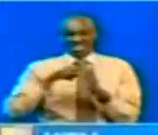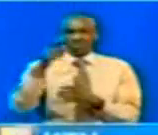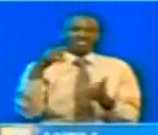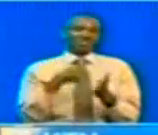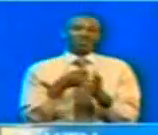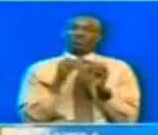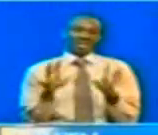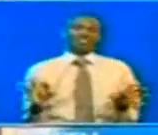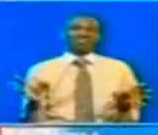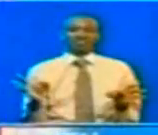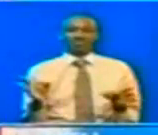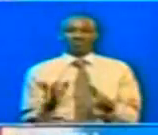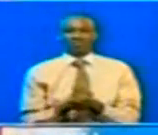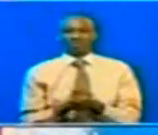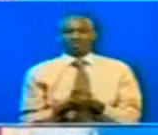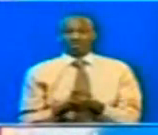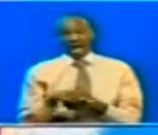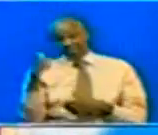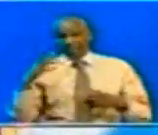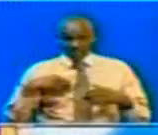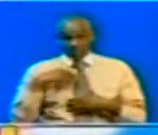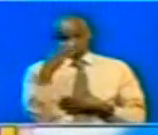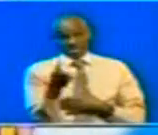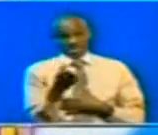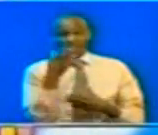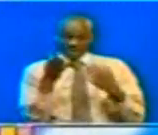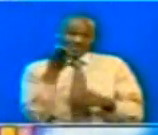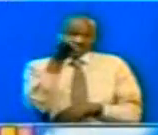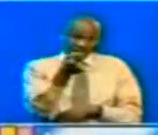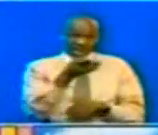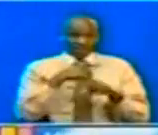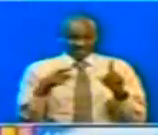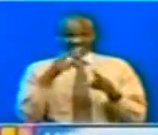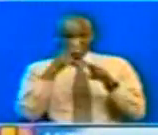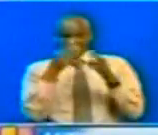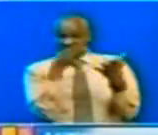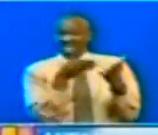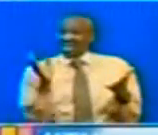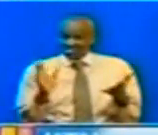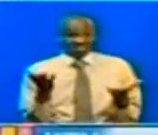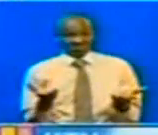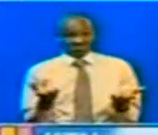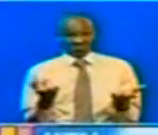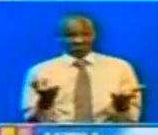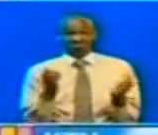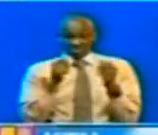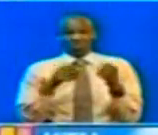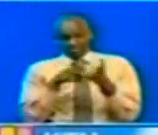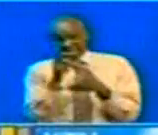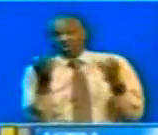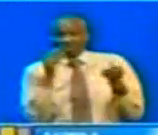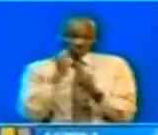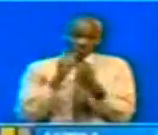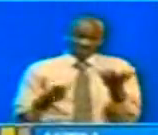to be a ghost worker. Any form of recourse for others who may exist, but for one reason or another, not able to show up?